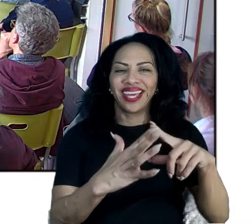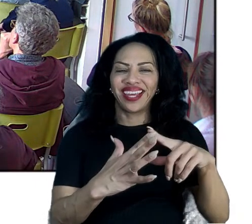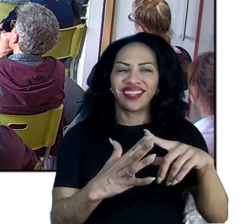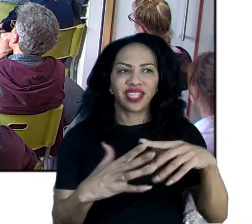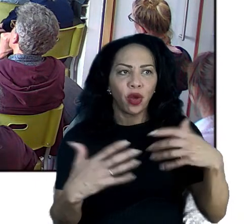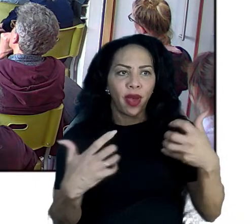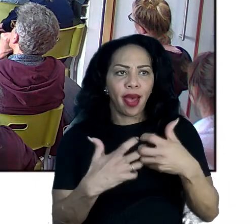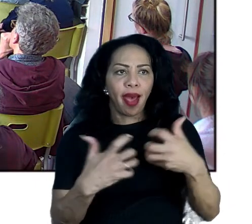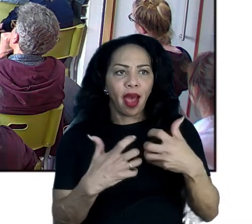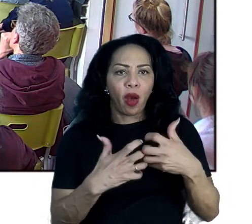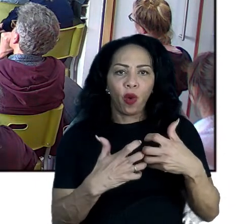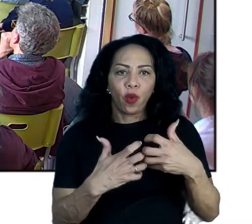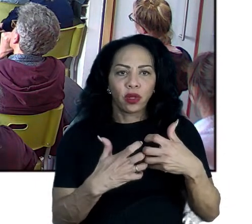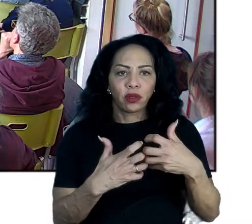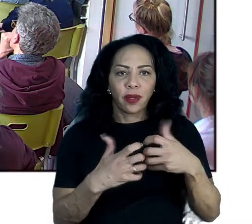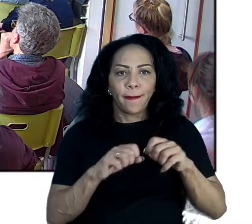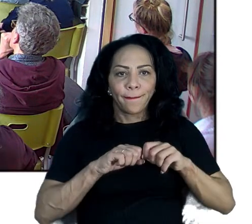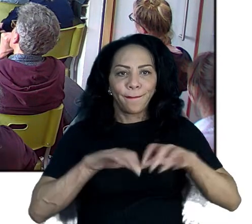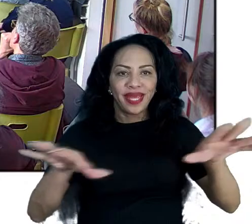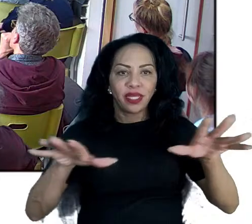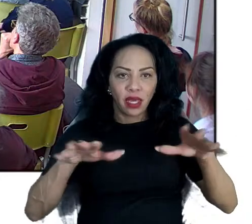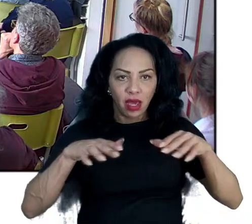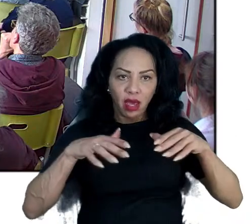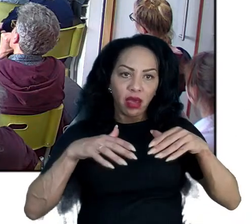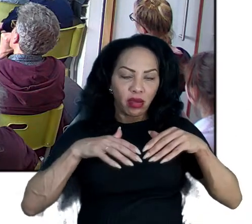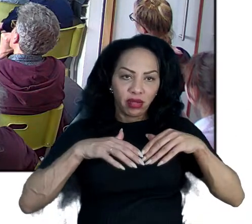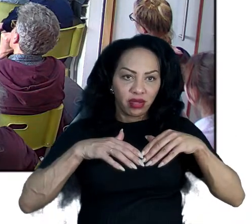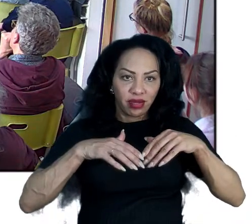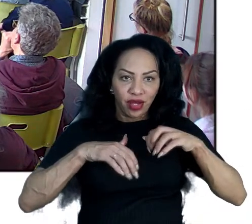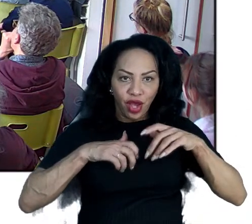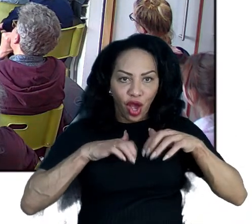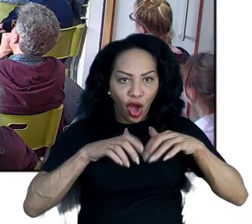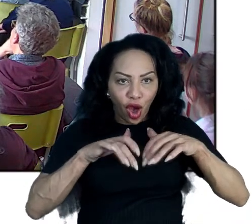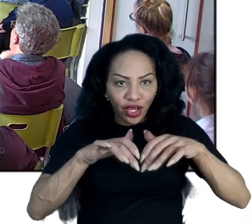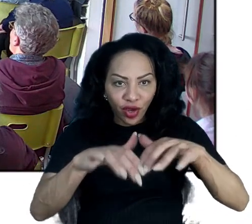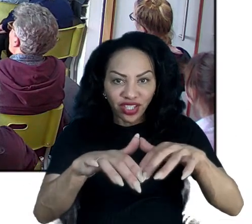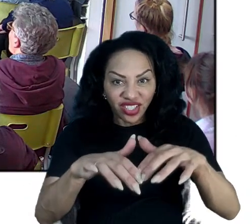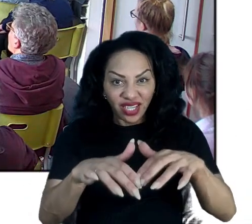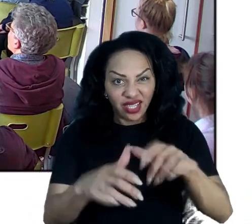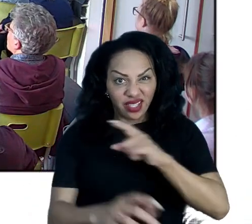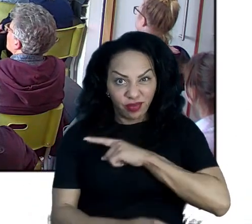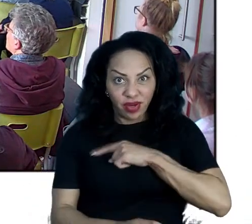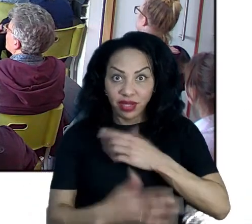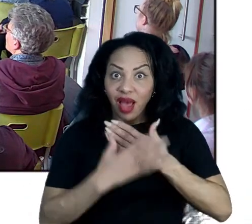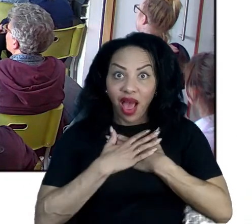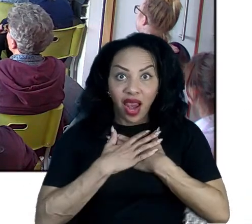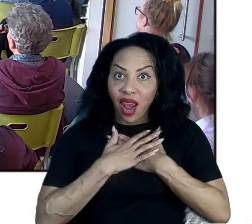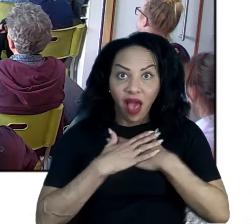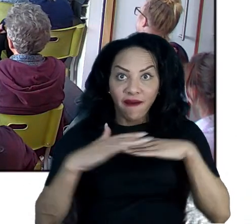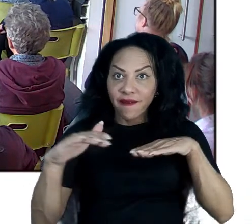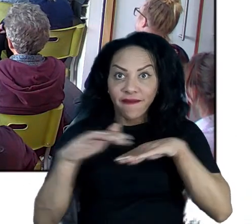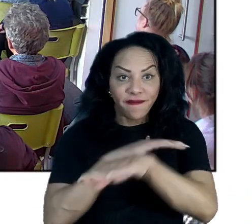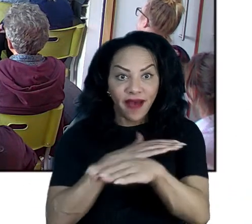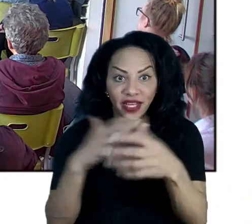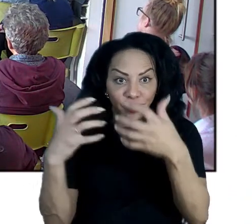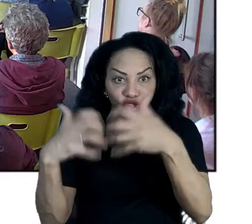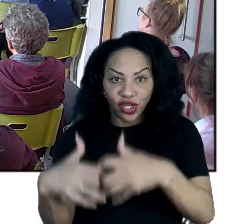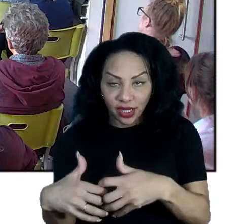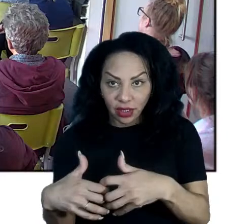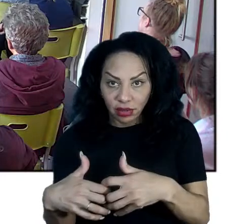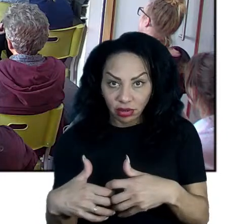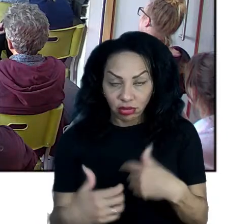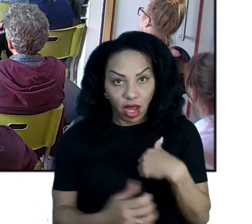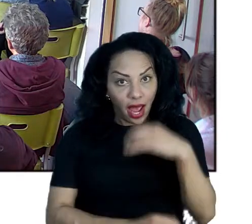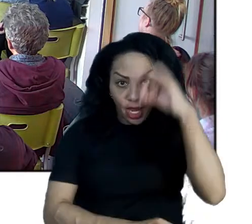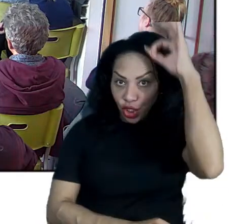through loving fax machines. I had no idea when I started the PhD